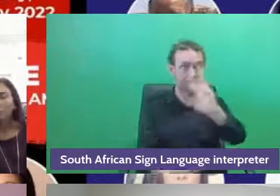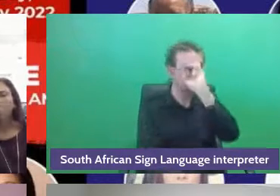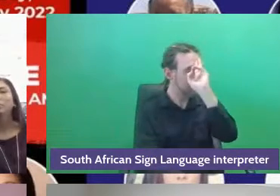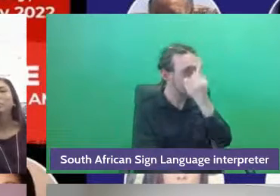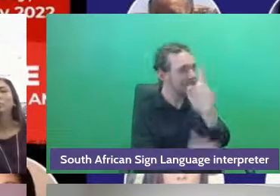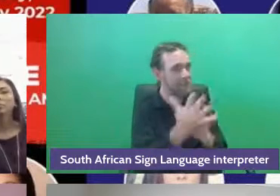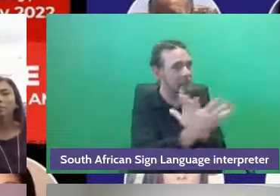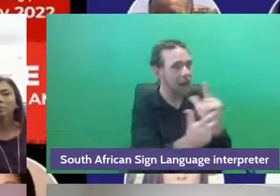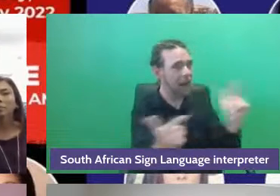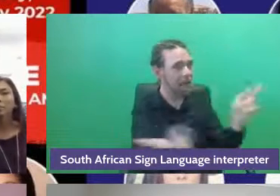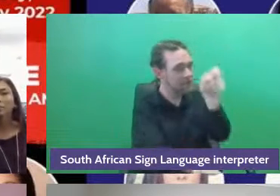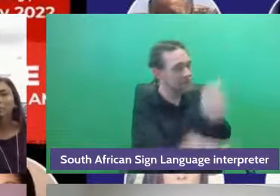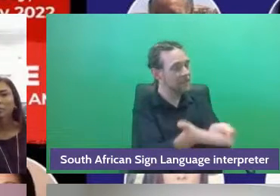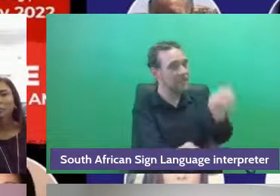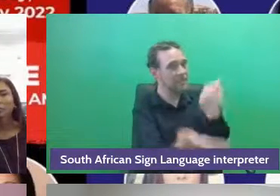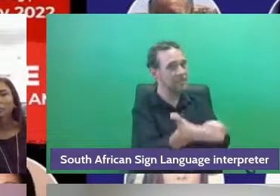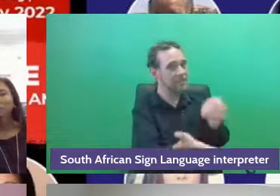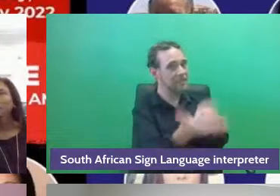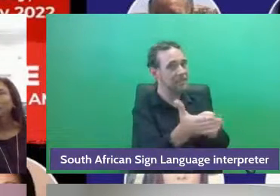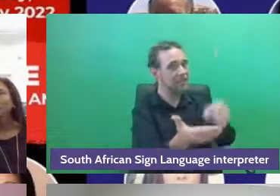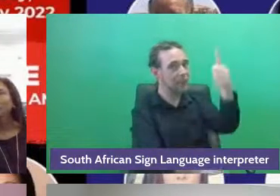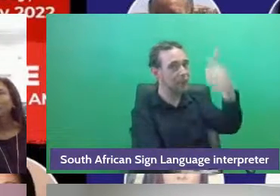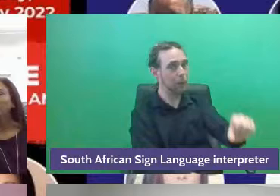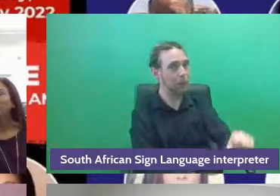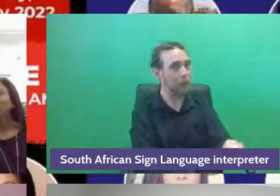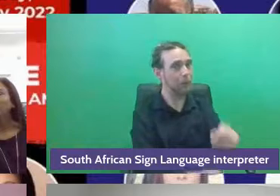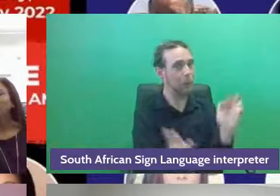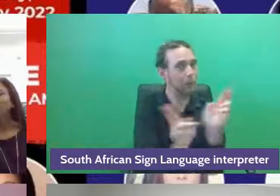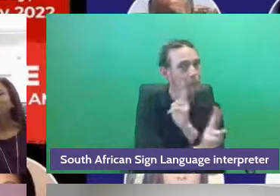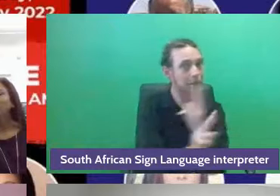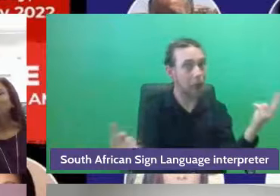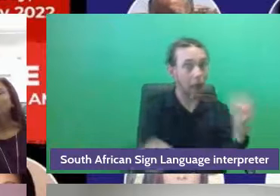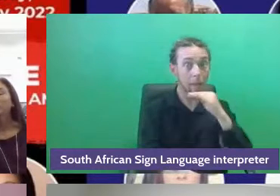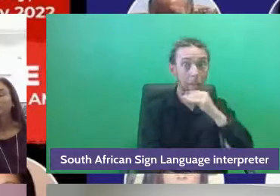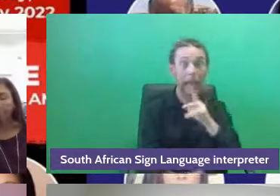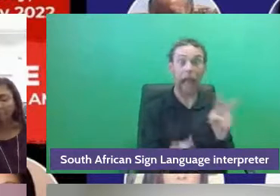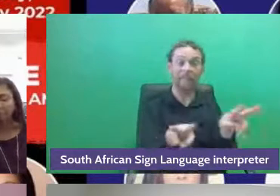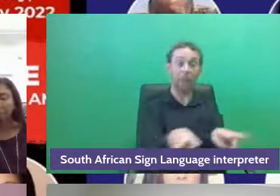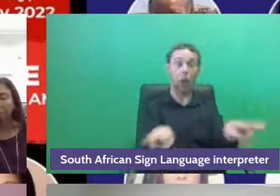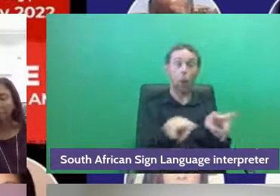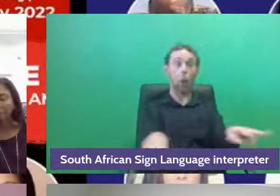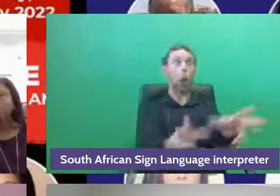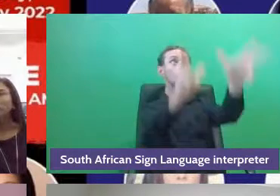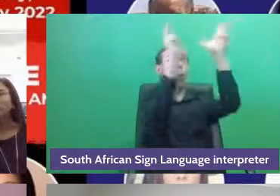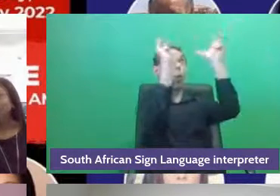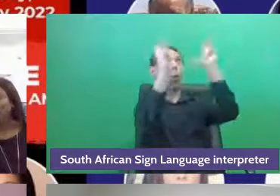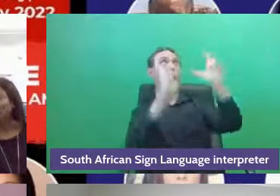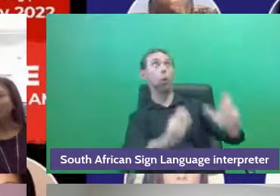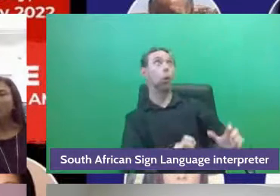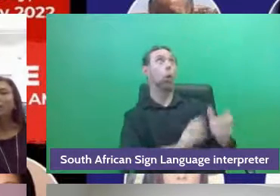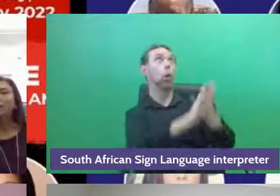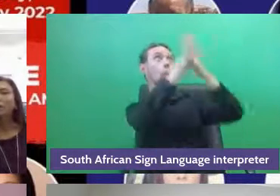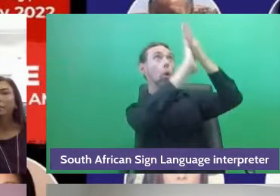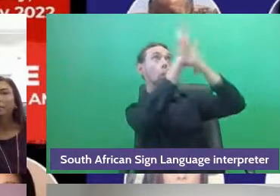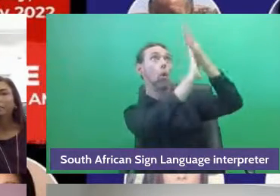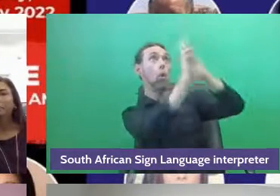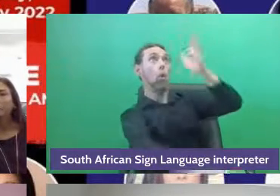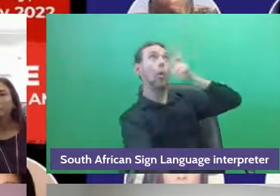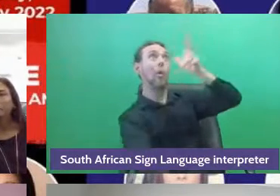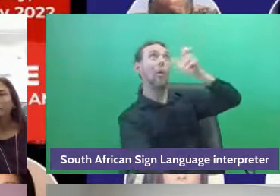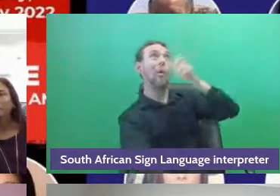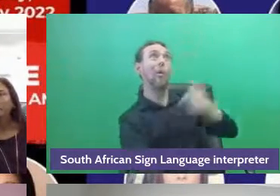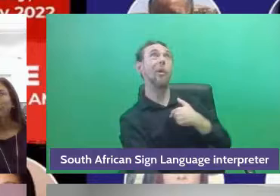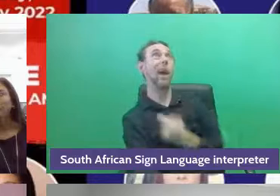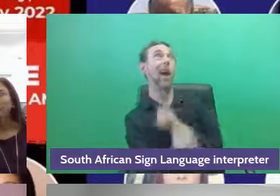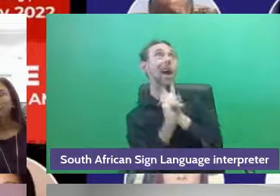visual language. So is there a video presentation that is being shown that can show them the processes of how to apply for a